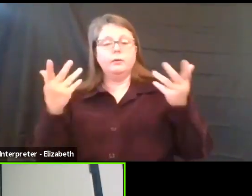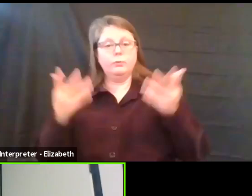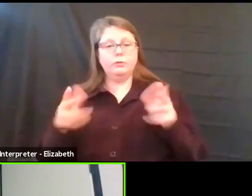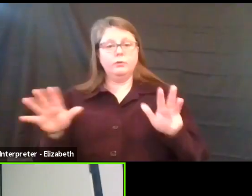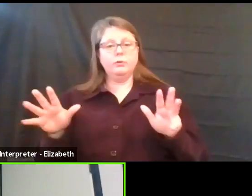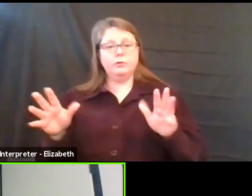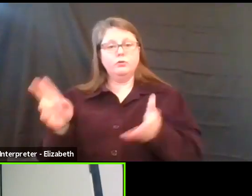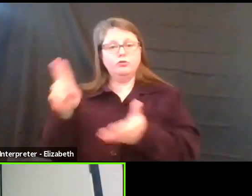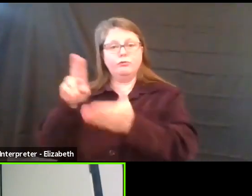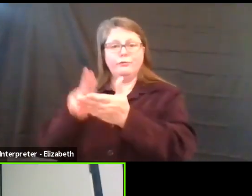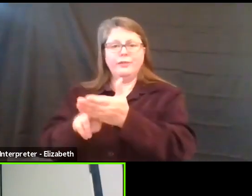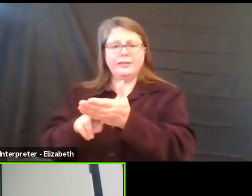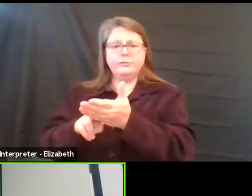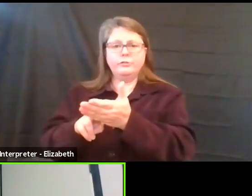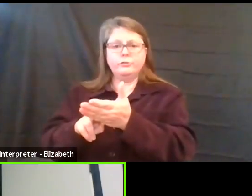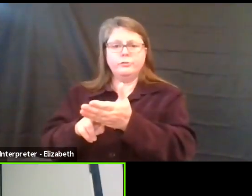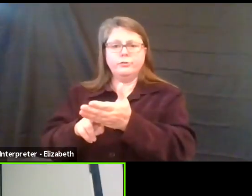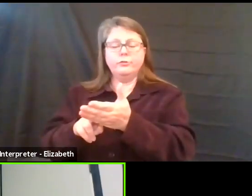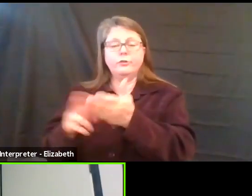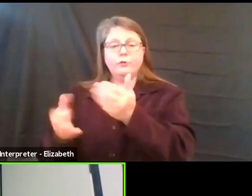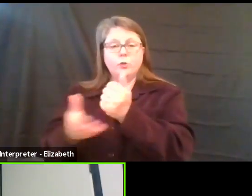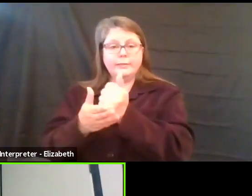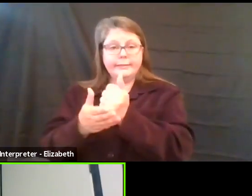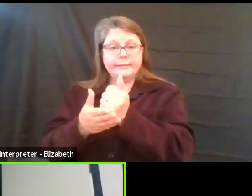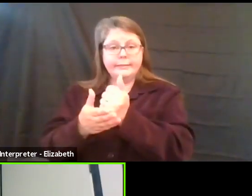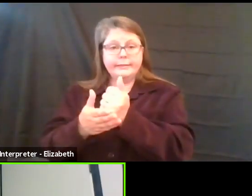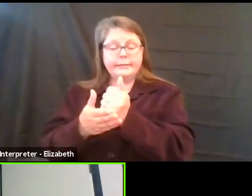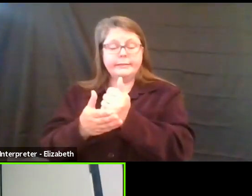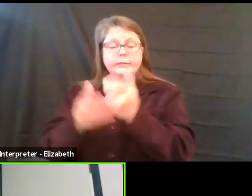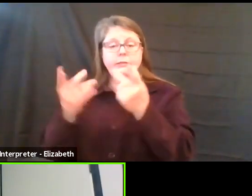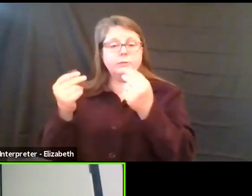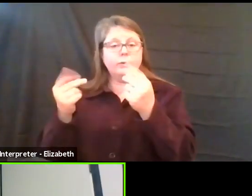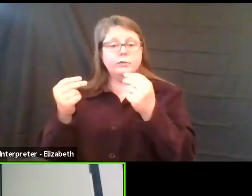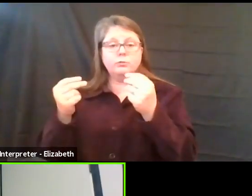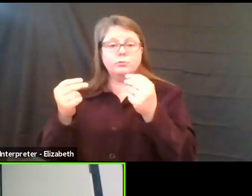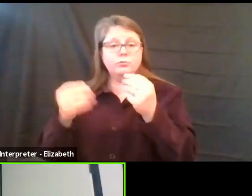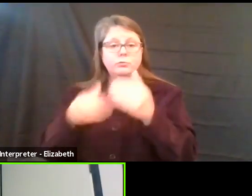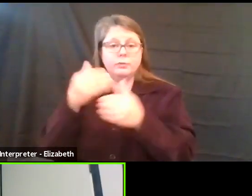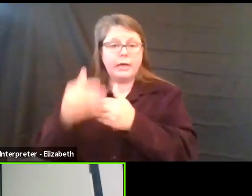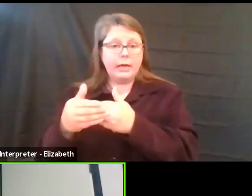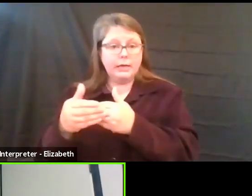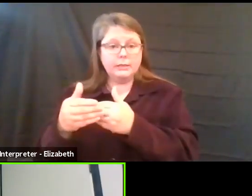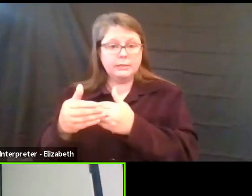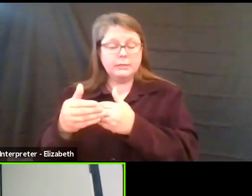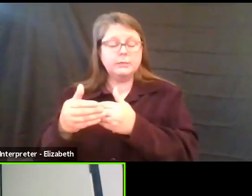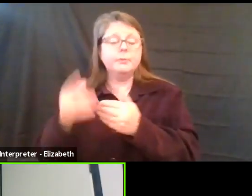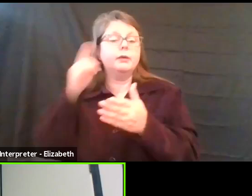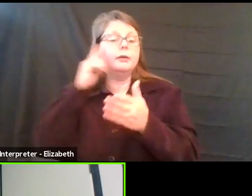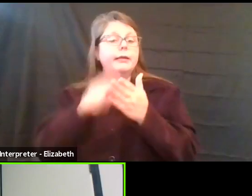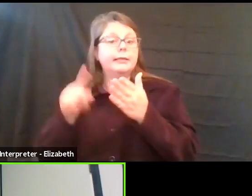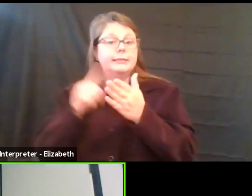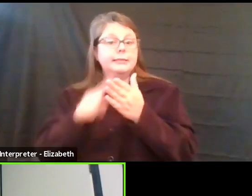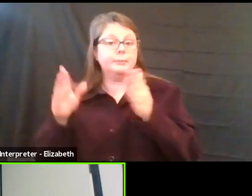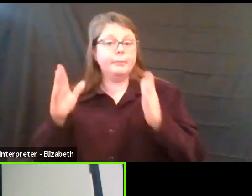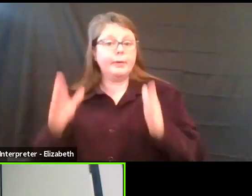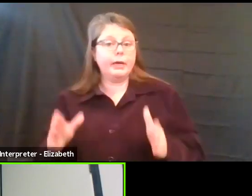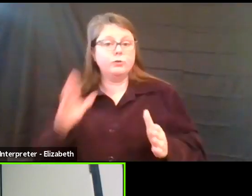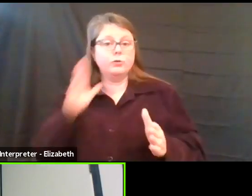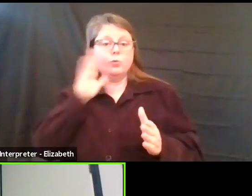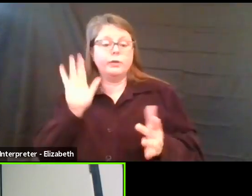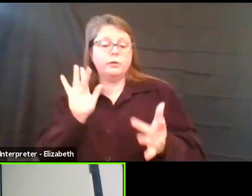then the next step in that is that an inspector will call the applicant